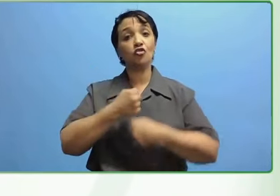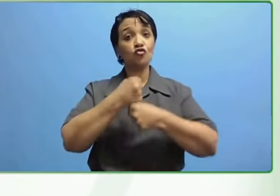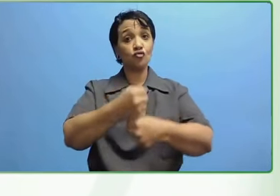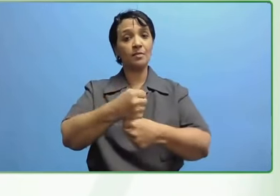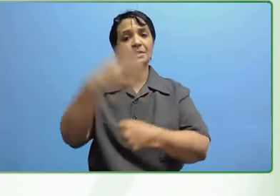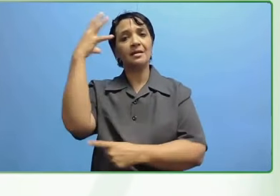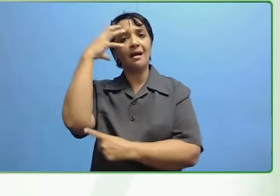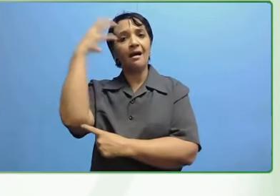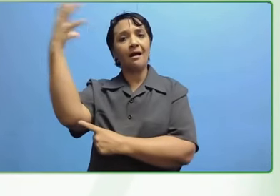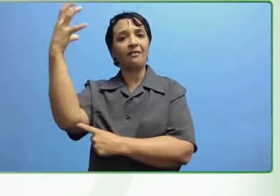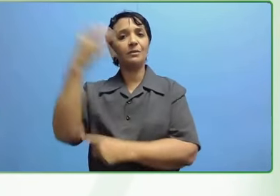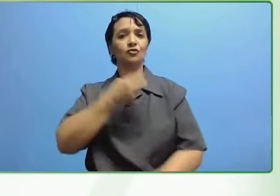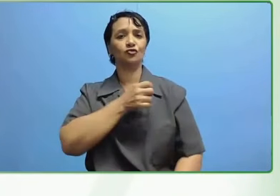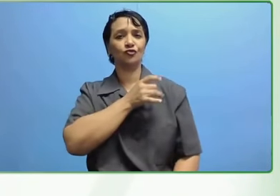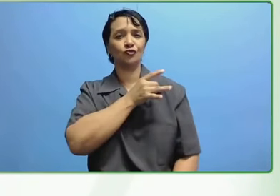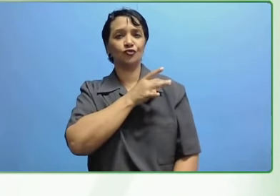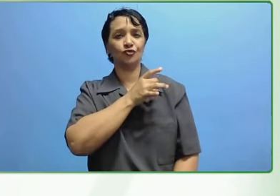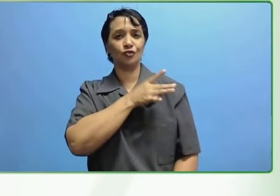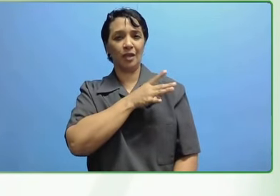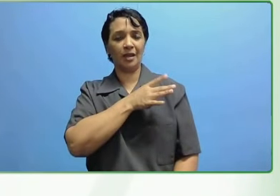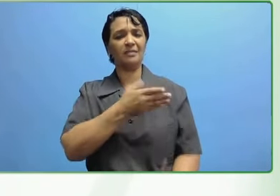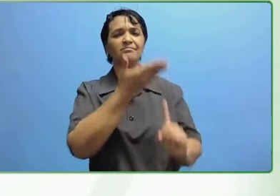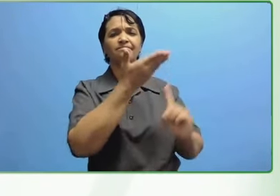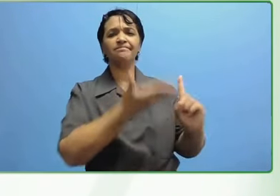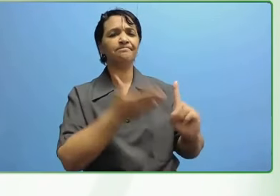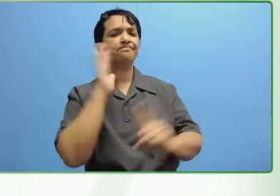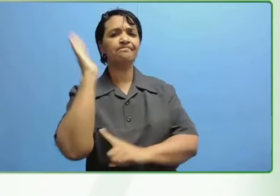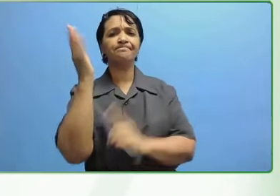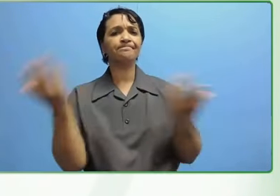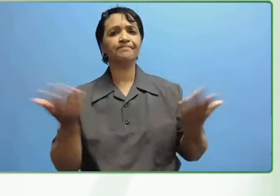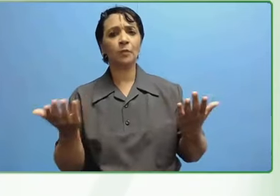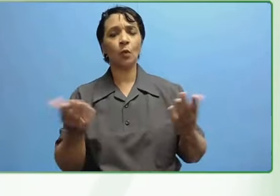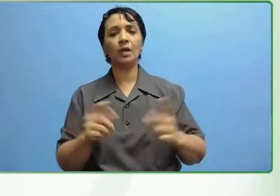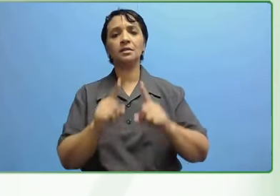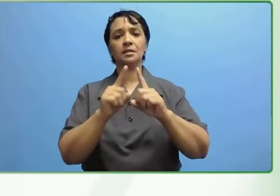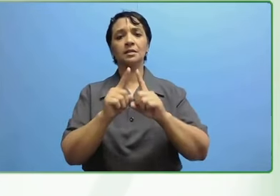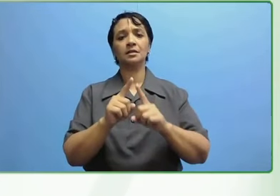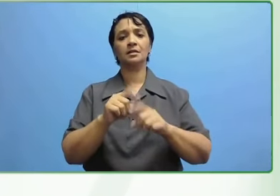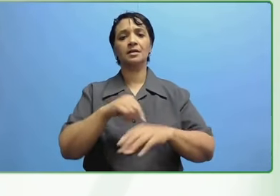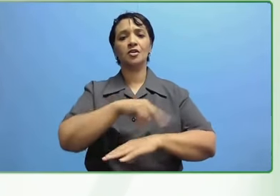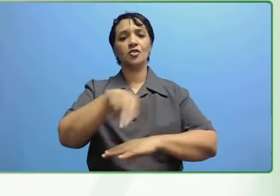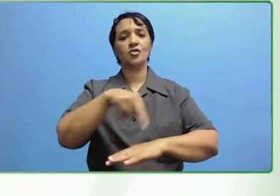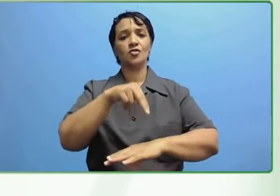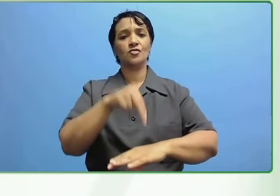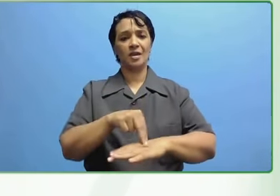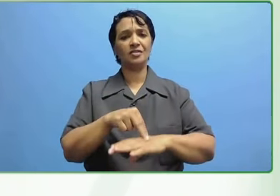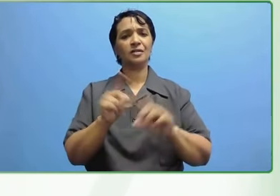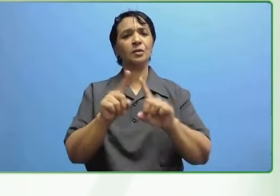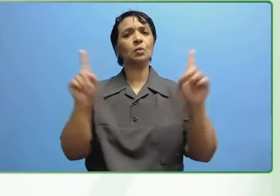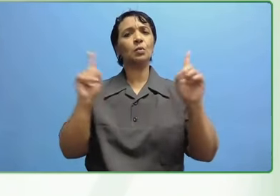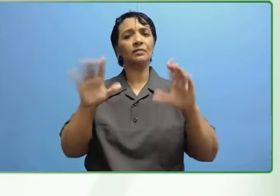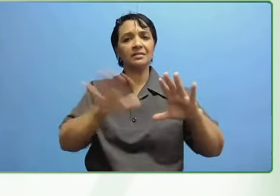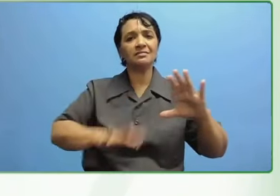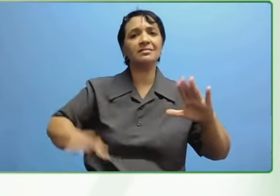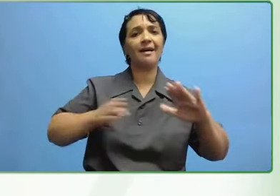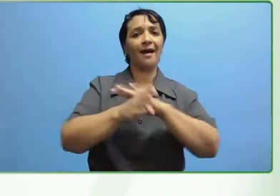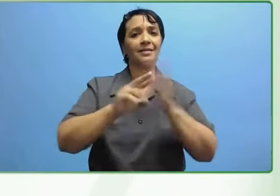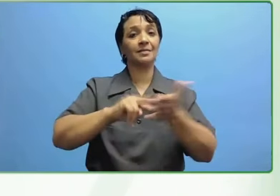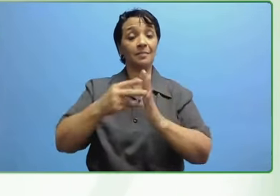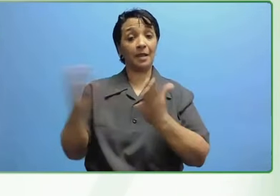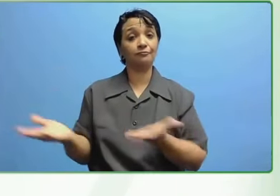Chile. And Daniel will be talking about the National Universal Accessibility Plan. So the floor is yours now. Thank you,